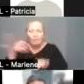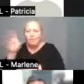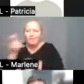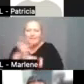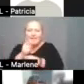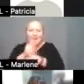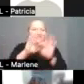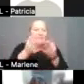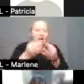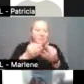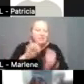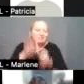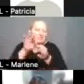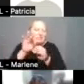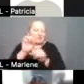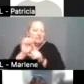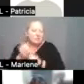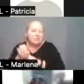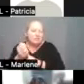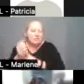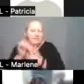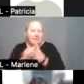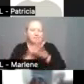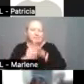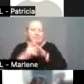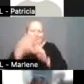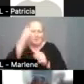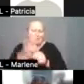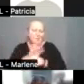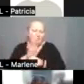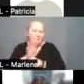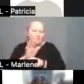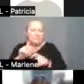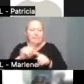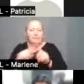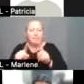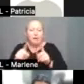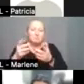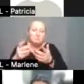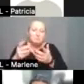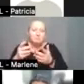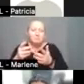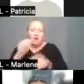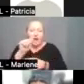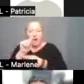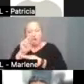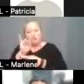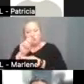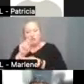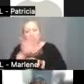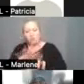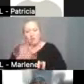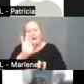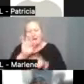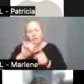um there were unique circumstances that came with a pandemic but for the most part our attrition has been around you know nine to ten